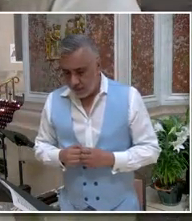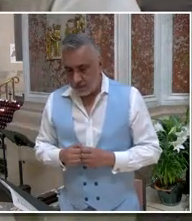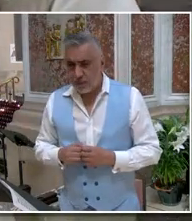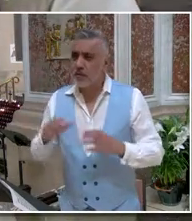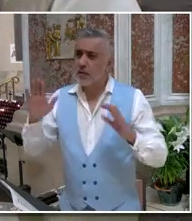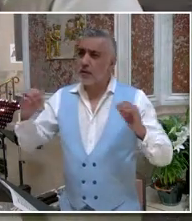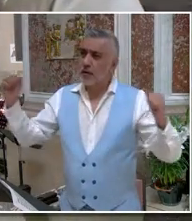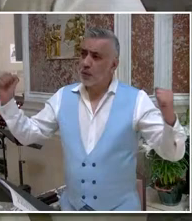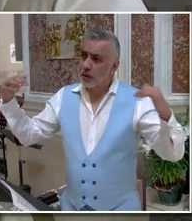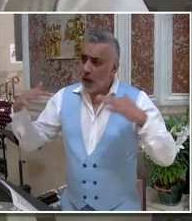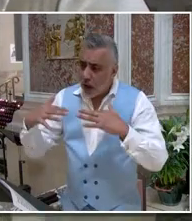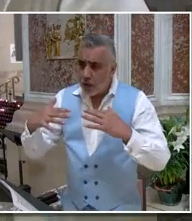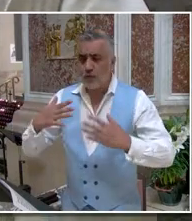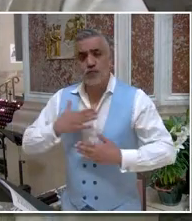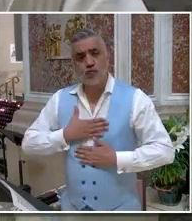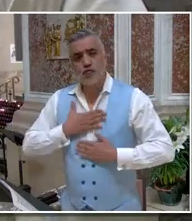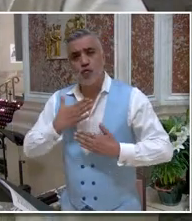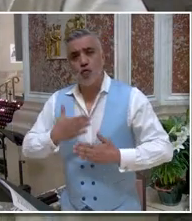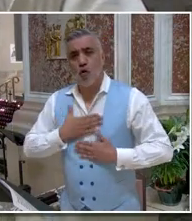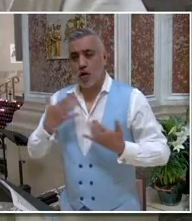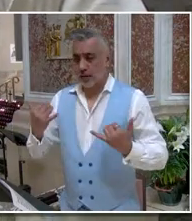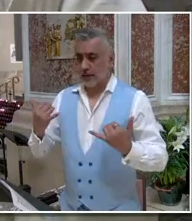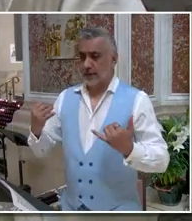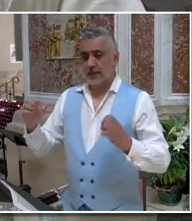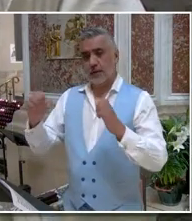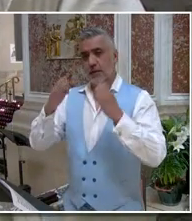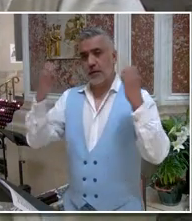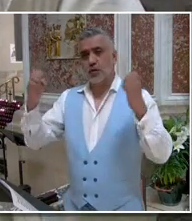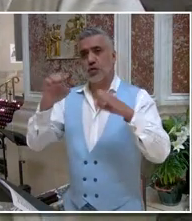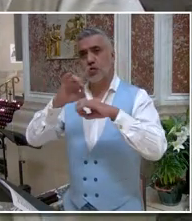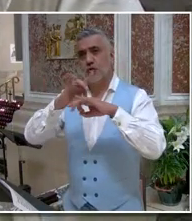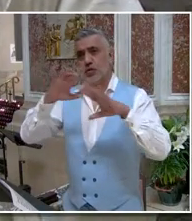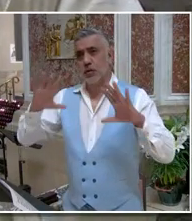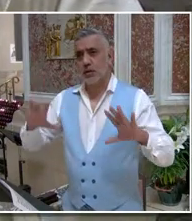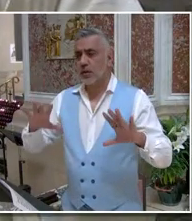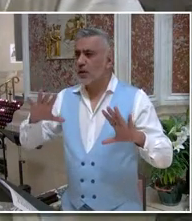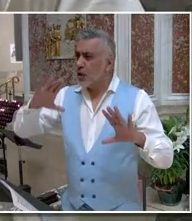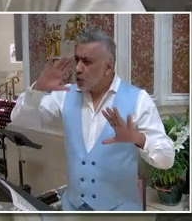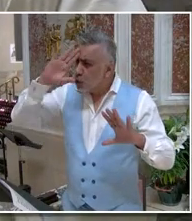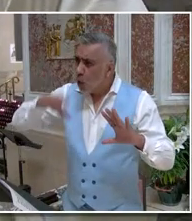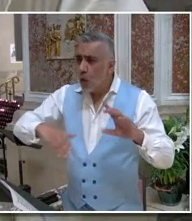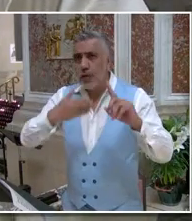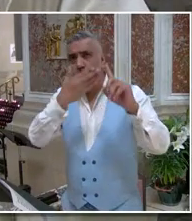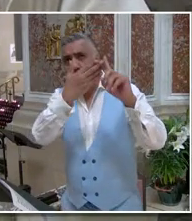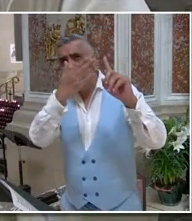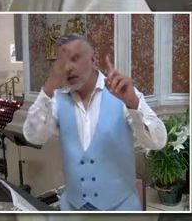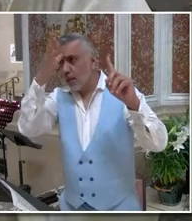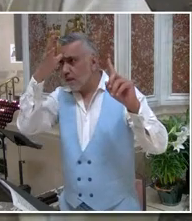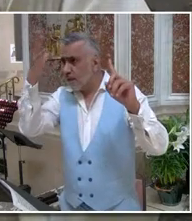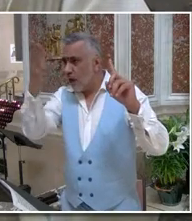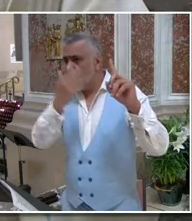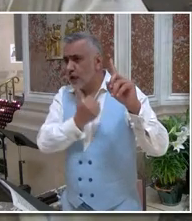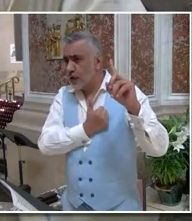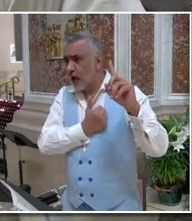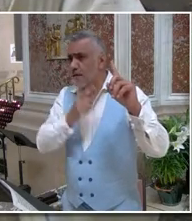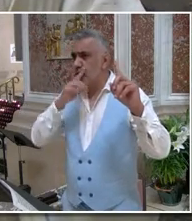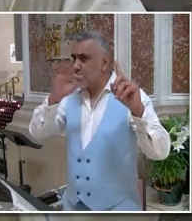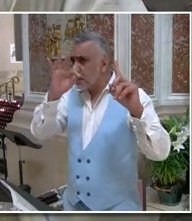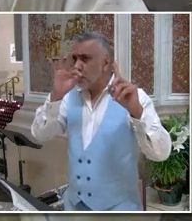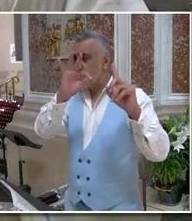We gather with great joy on this Easter Sunday, knowing that the Father's love is